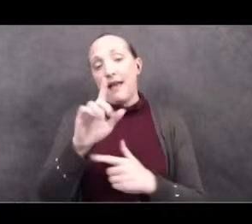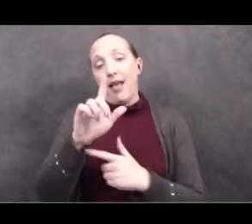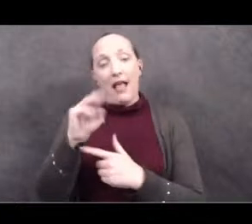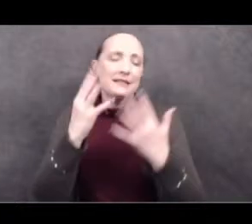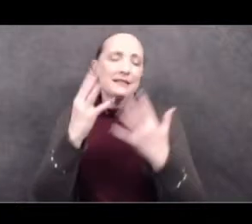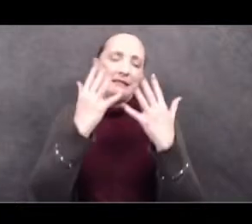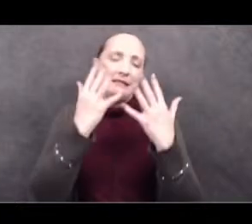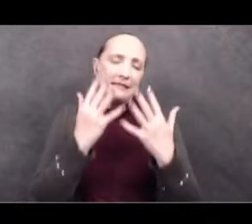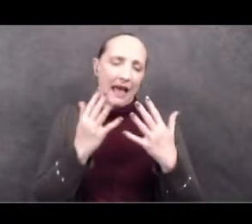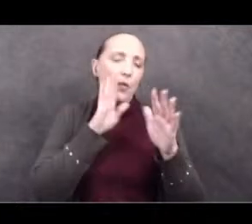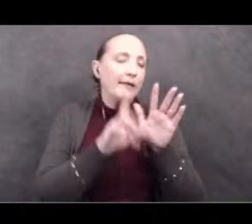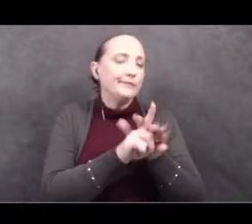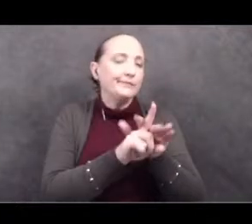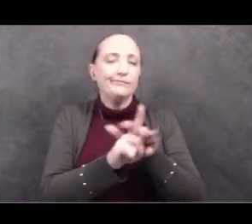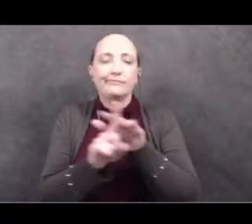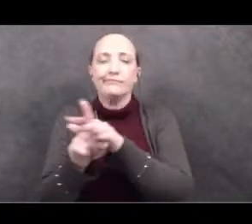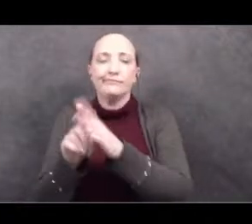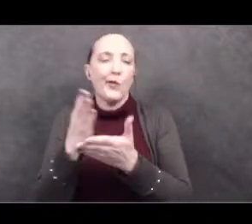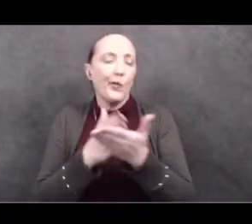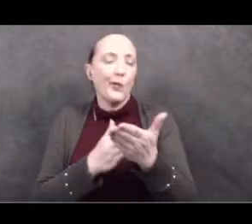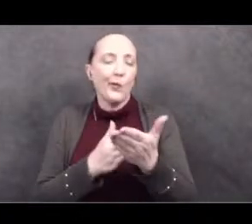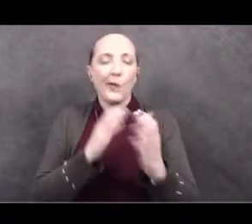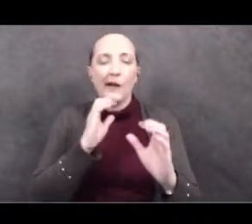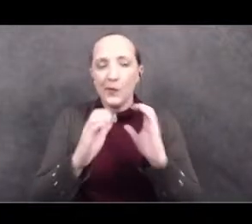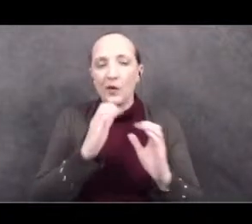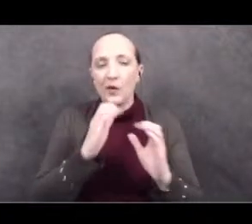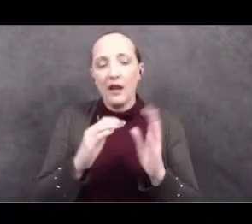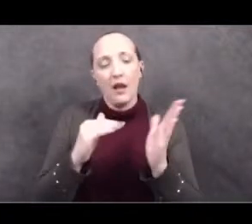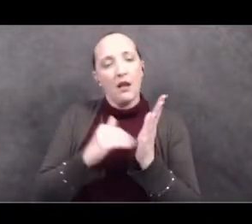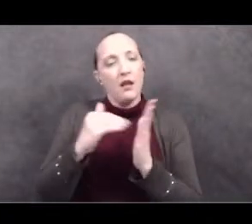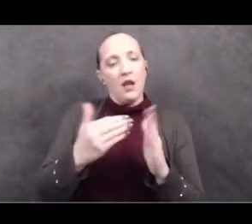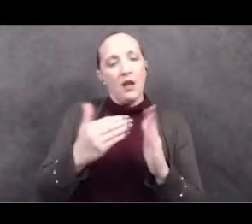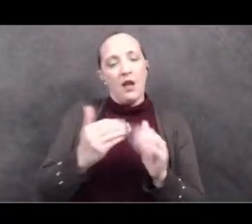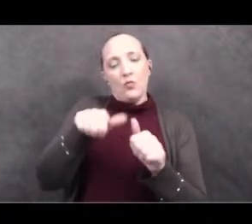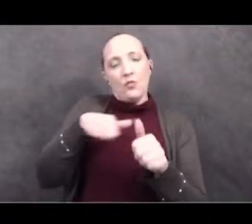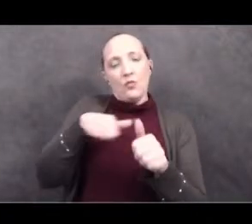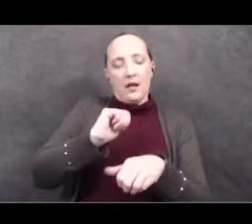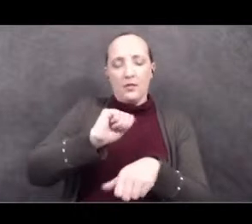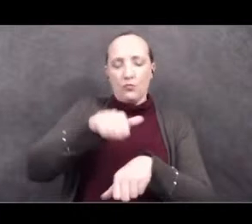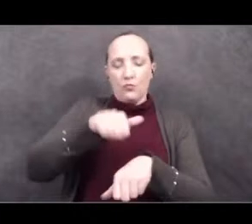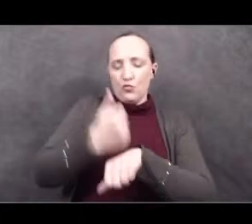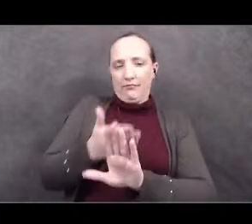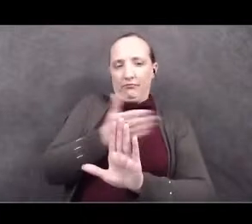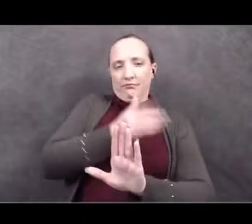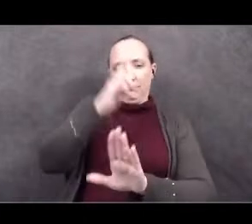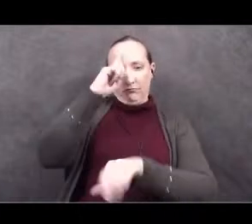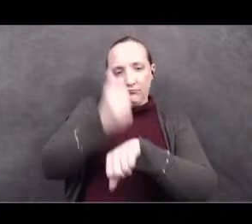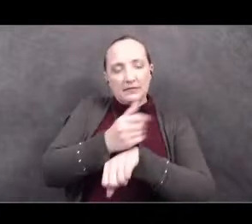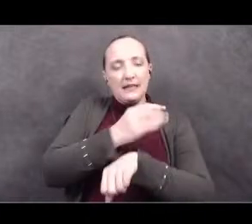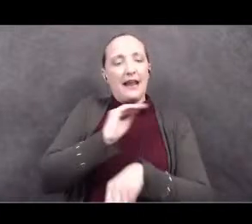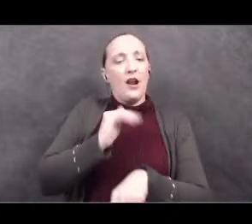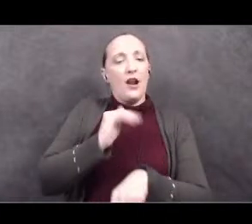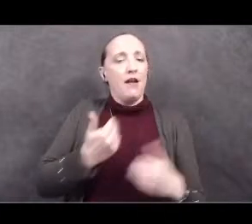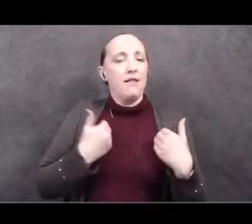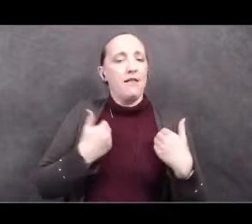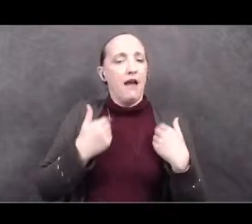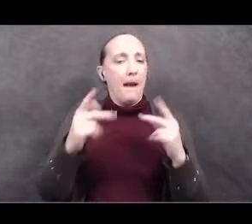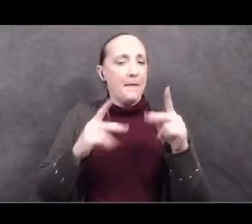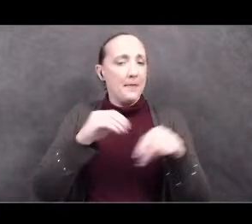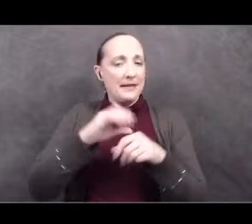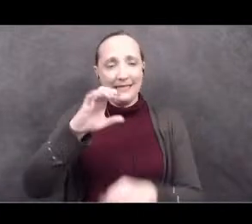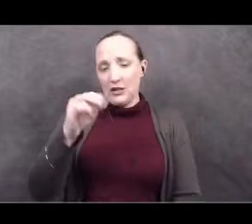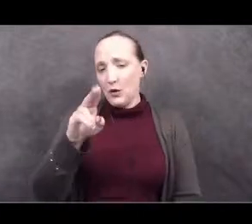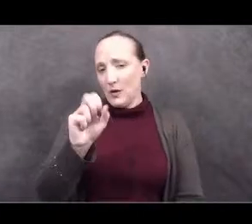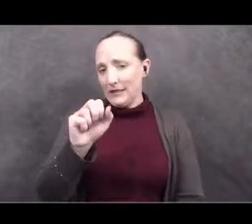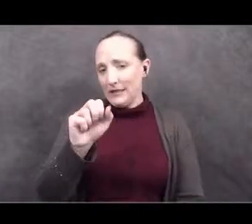way through communication preconceived notions and relationships of our young people in C cjusd I am very excited that we are